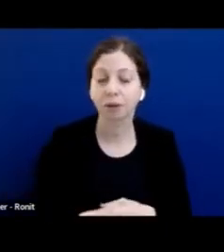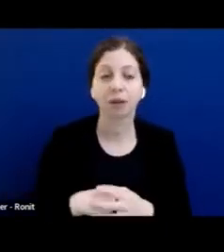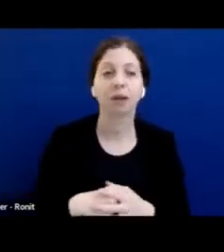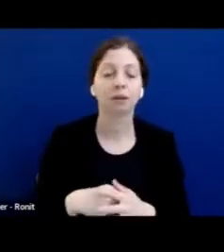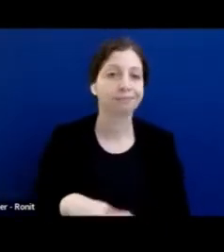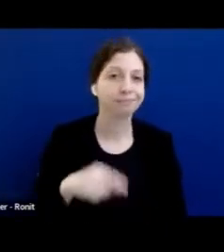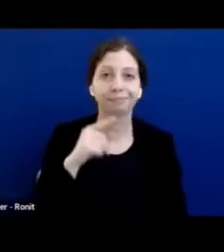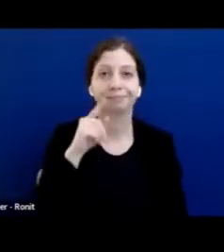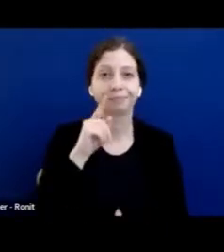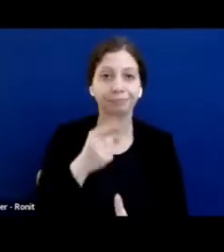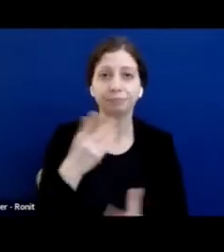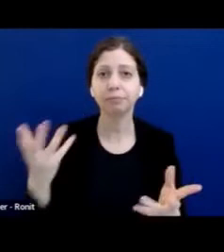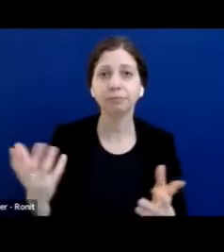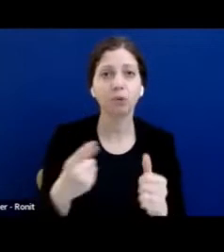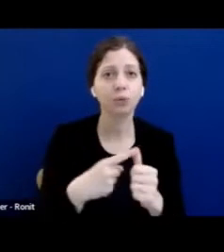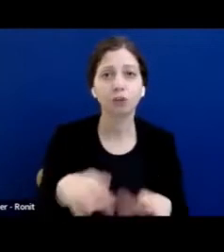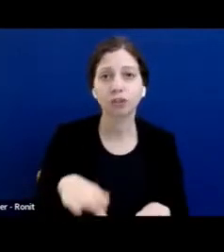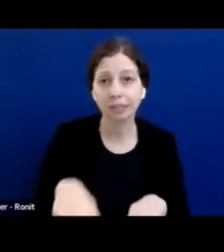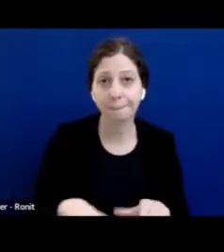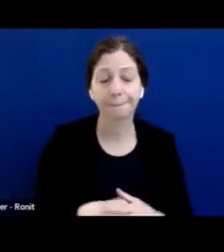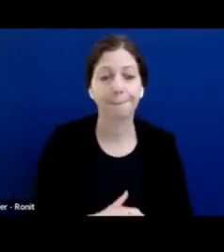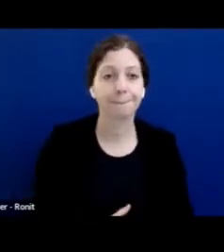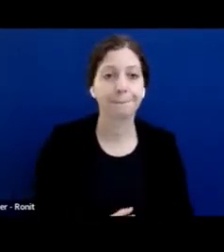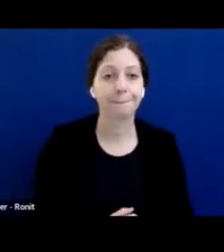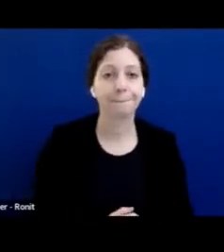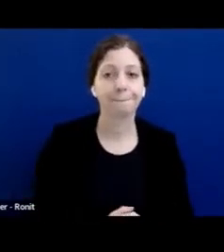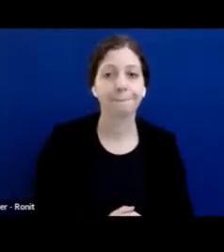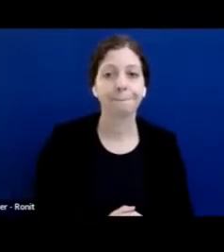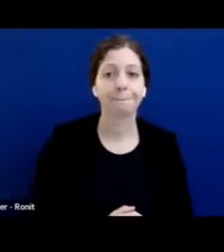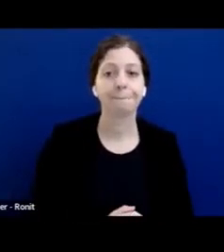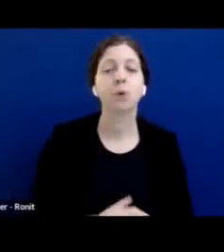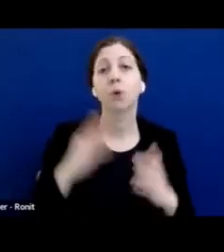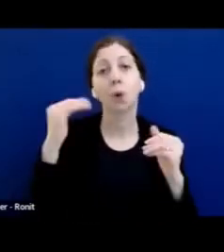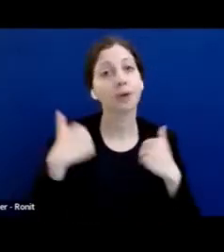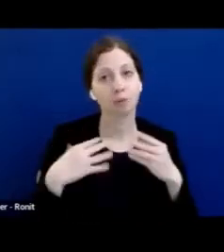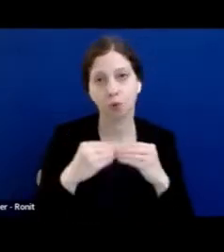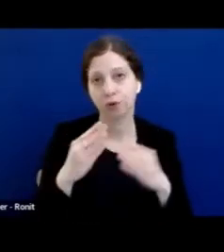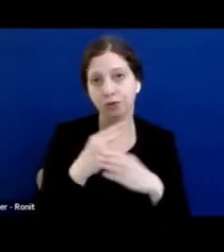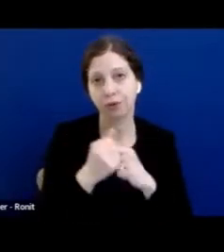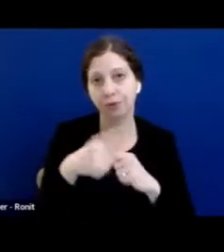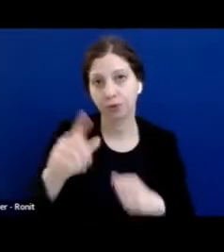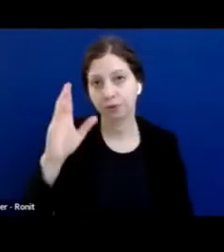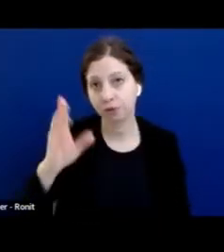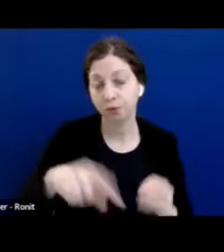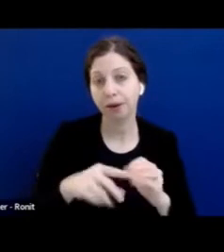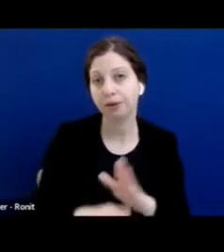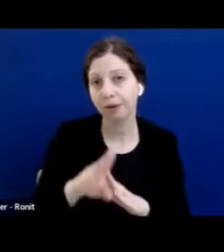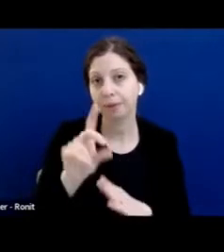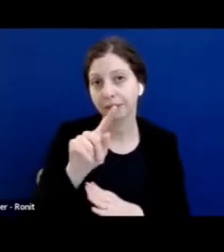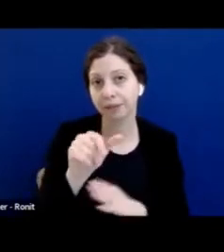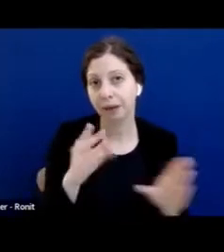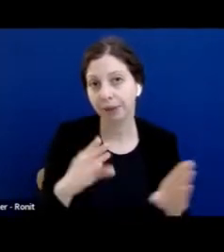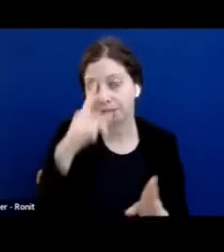ultimately, what's the first step? We hope we'll have more to share with you in the future about the developing data plan for Virginia